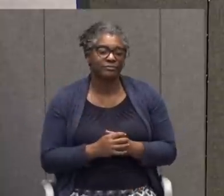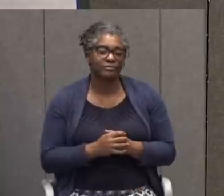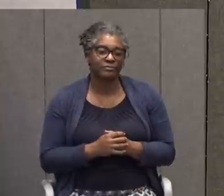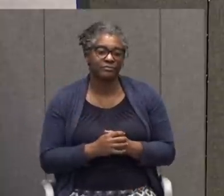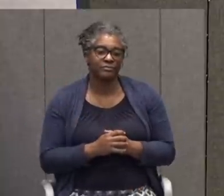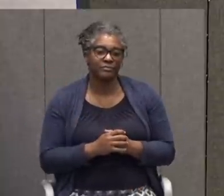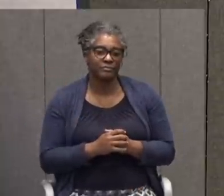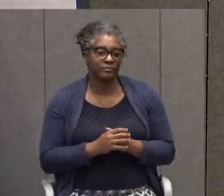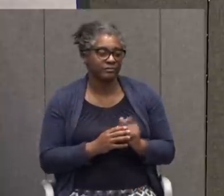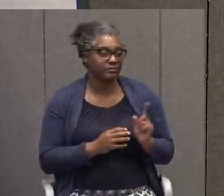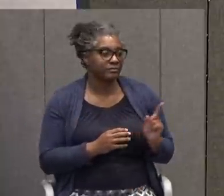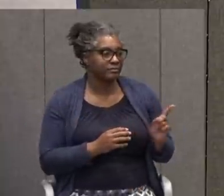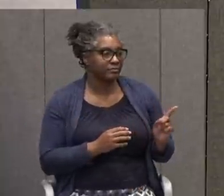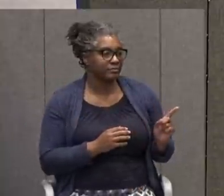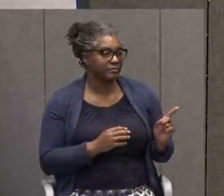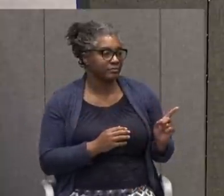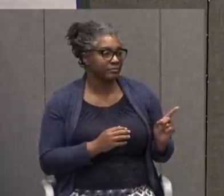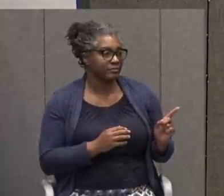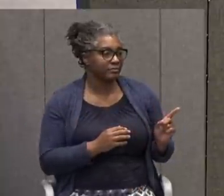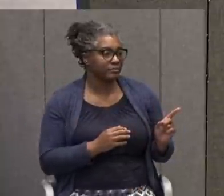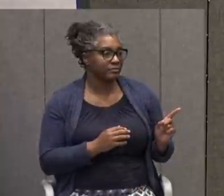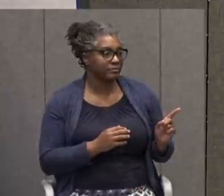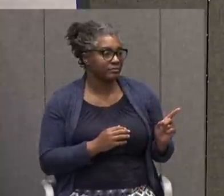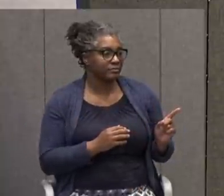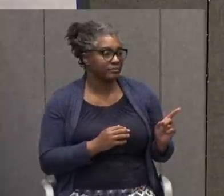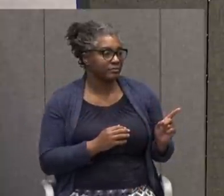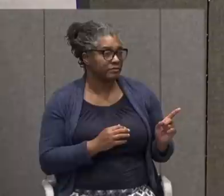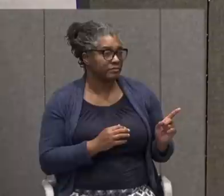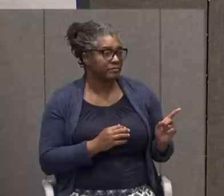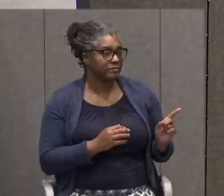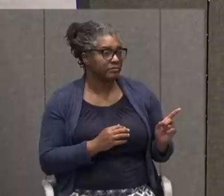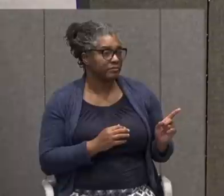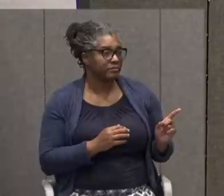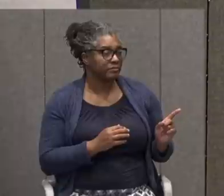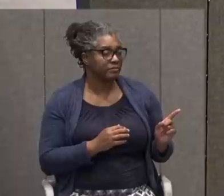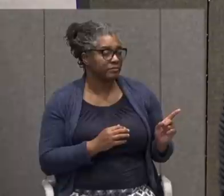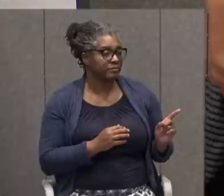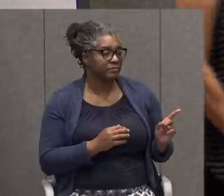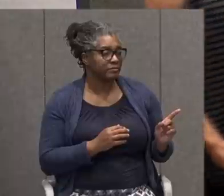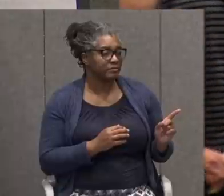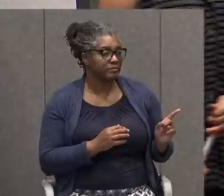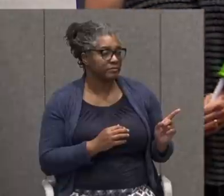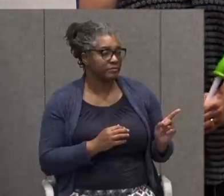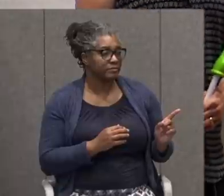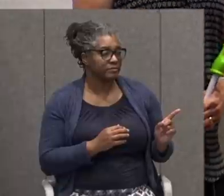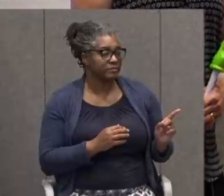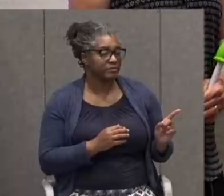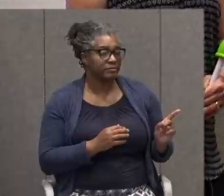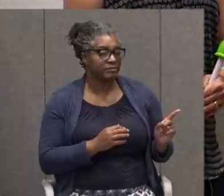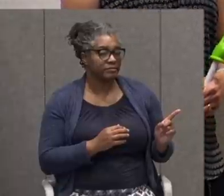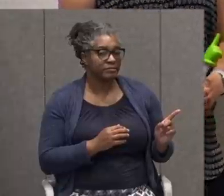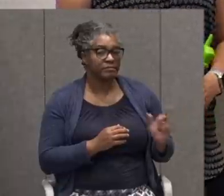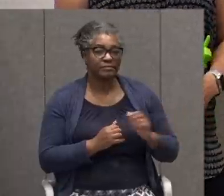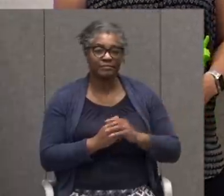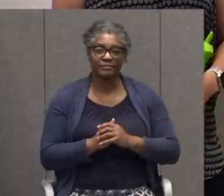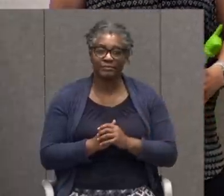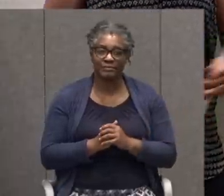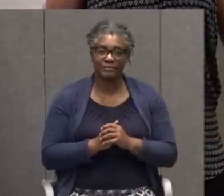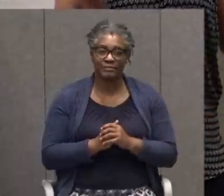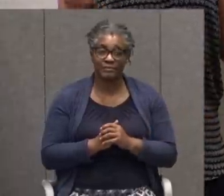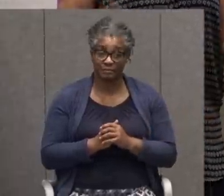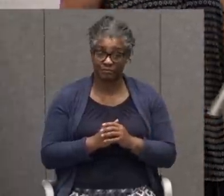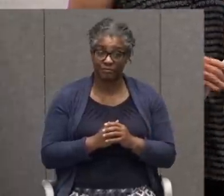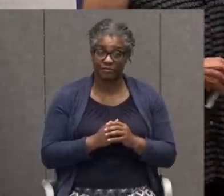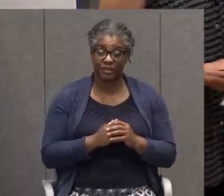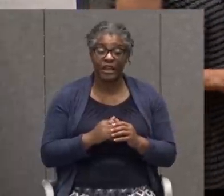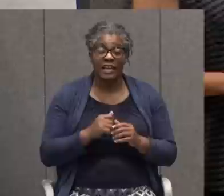animal's body, or just the shape, or a footprint. Bet you leave a lot of footprints